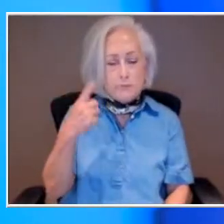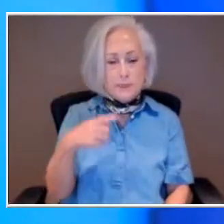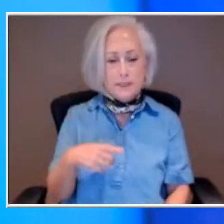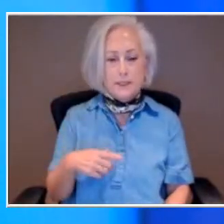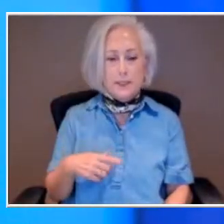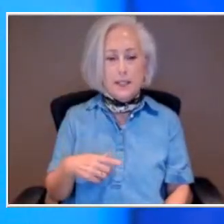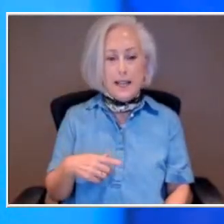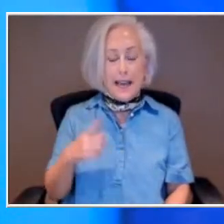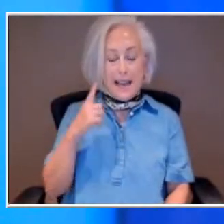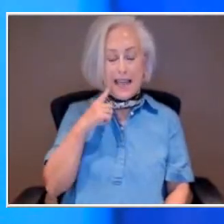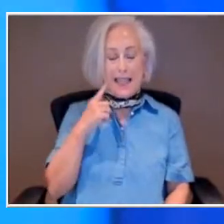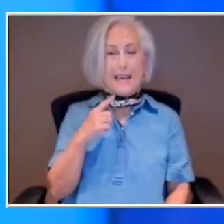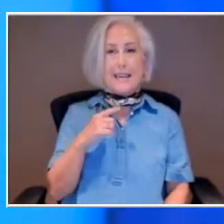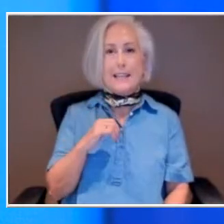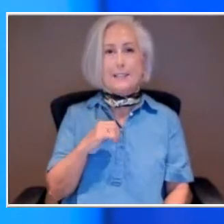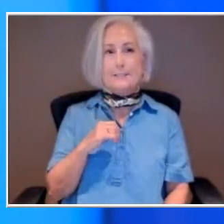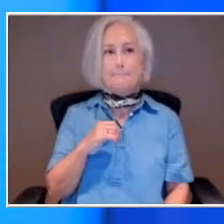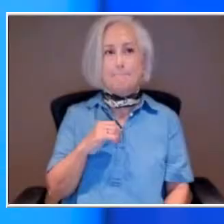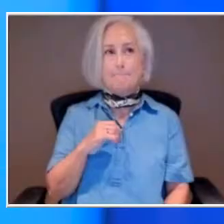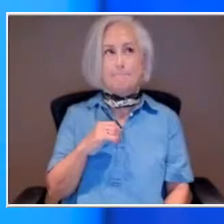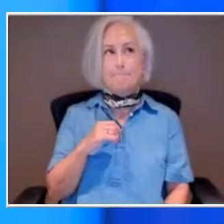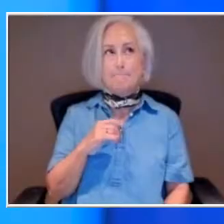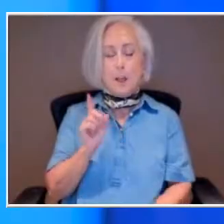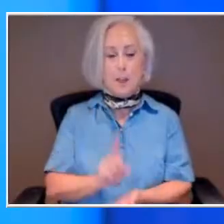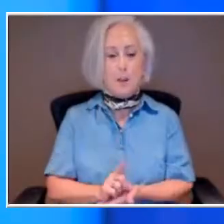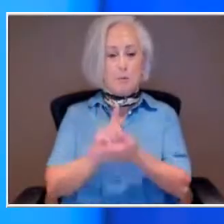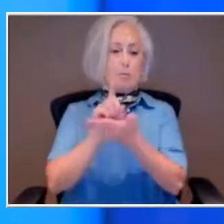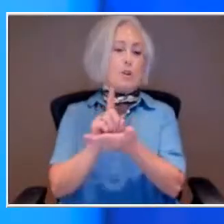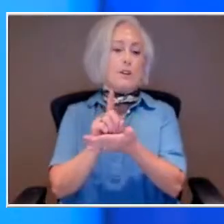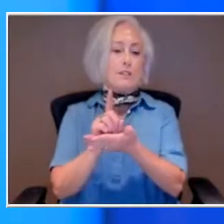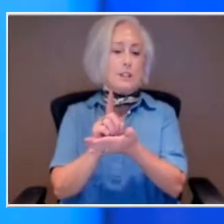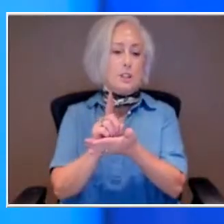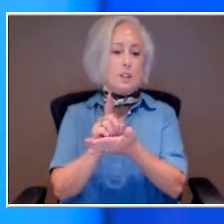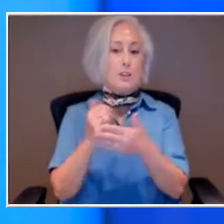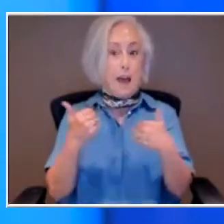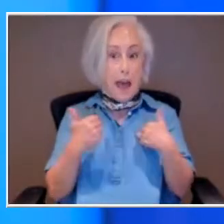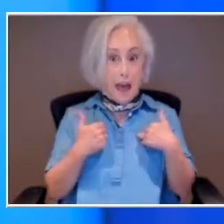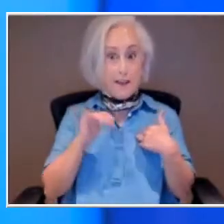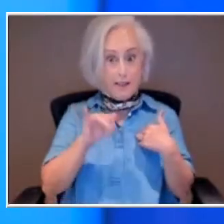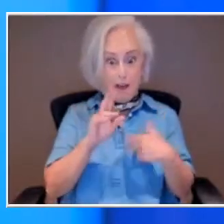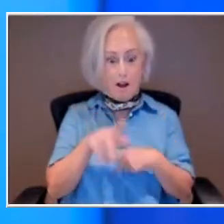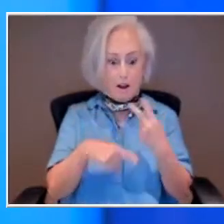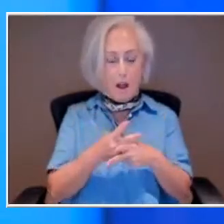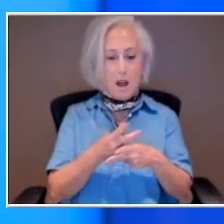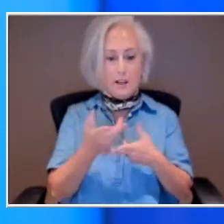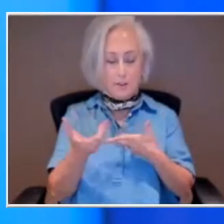think have the privilege of having these kinds of conversations that we get to have.